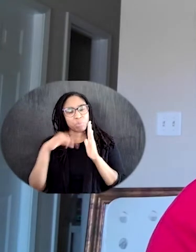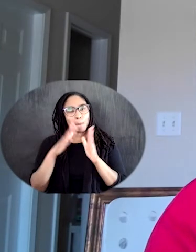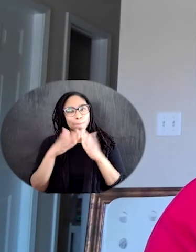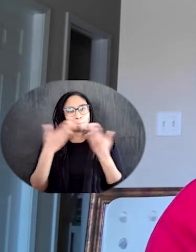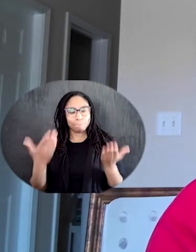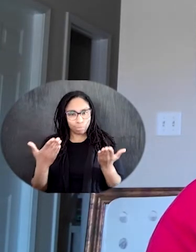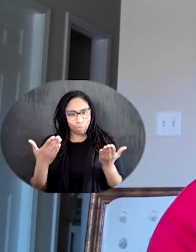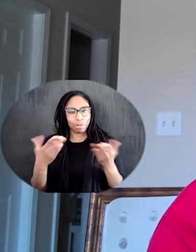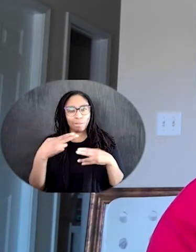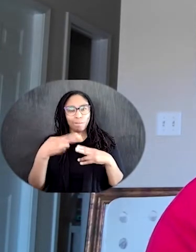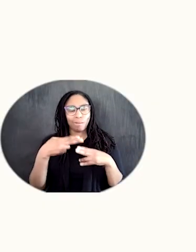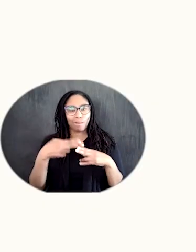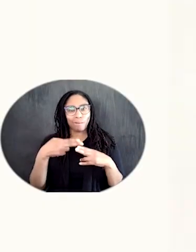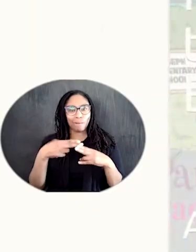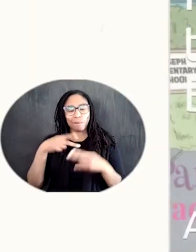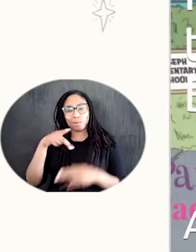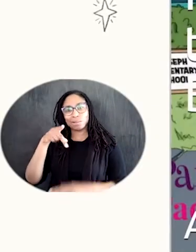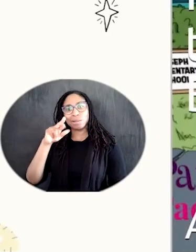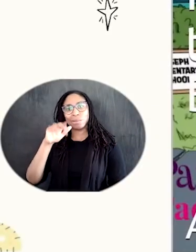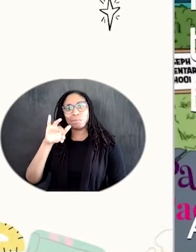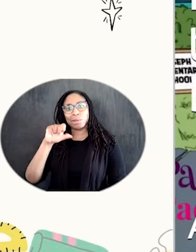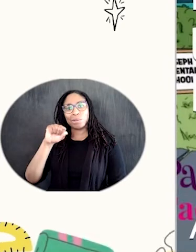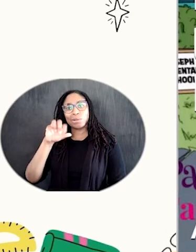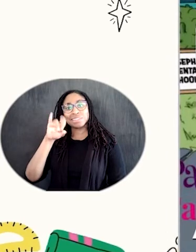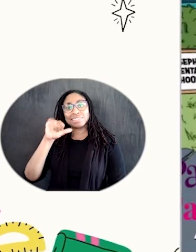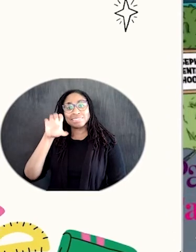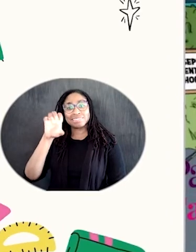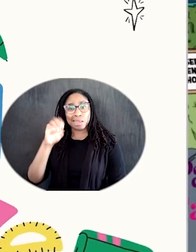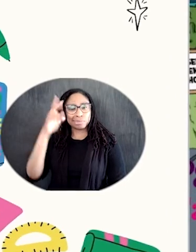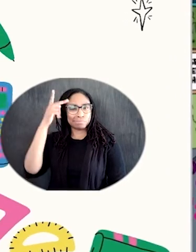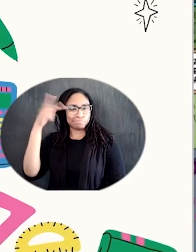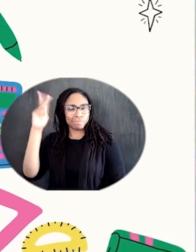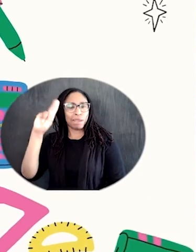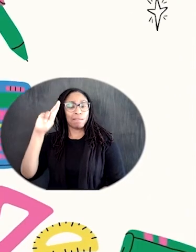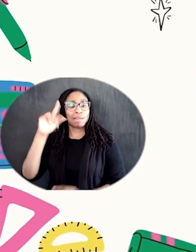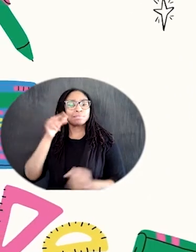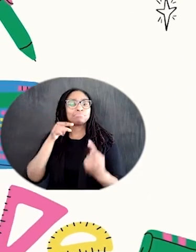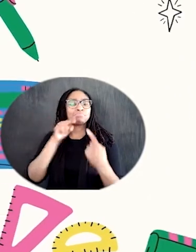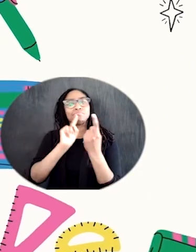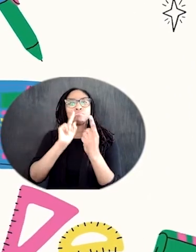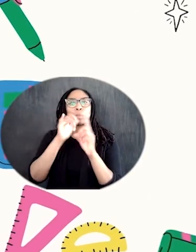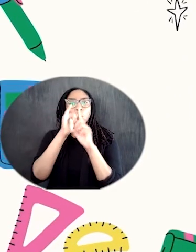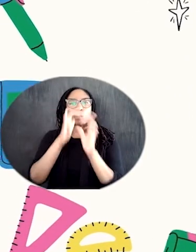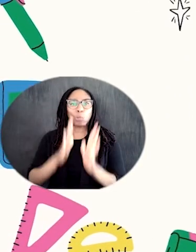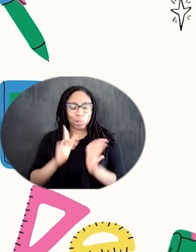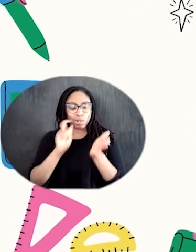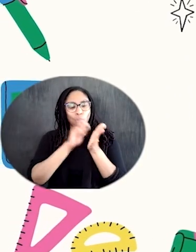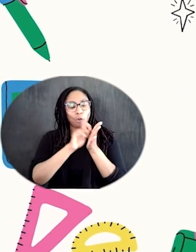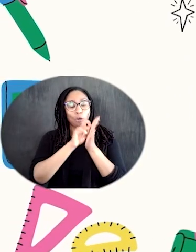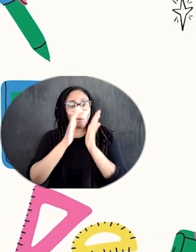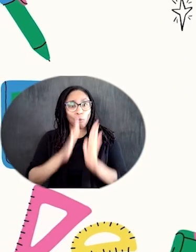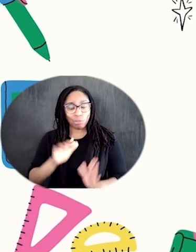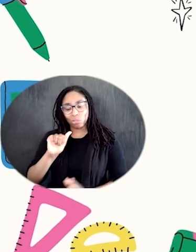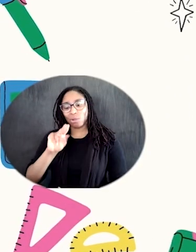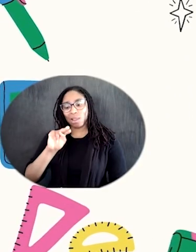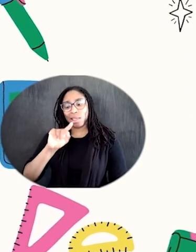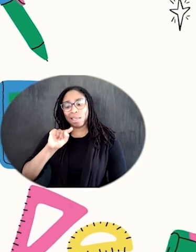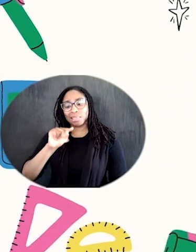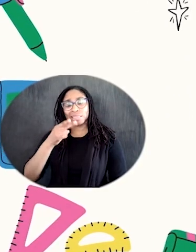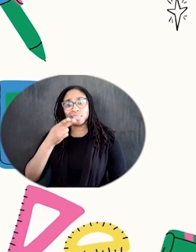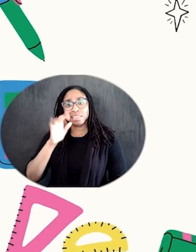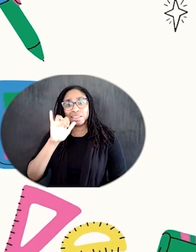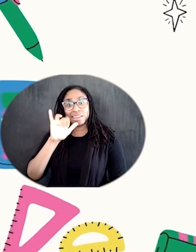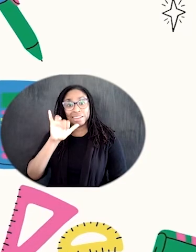Today, I will be reading Paradise Faces the Bully, written by Anthony S.,